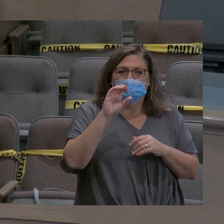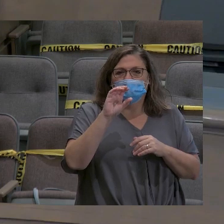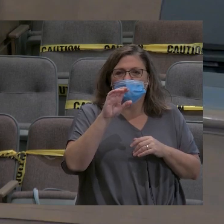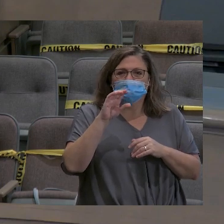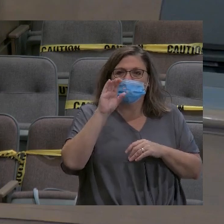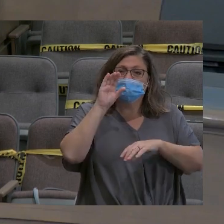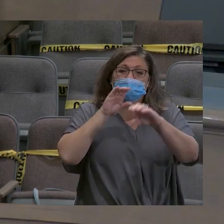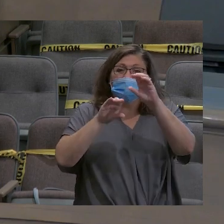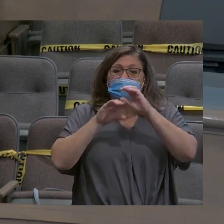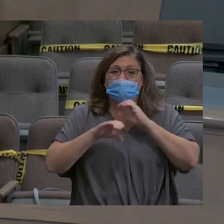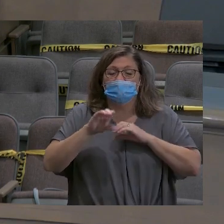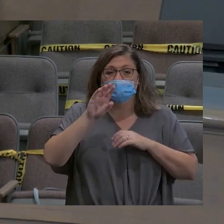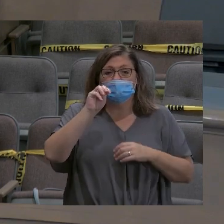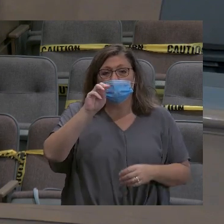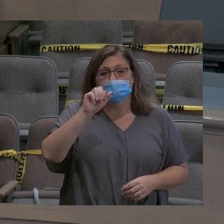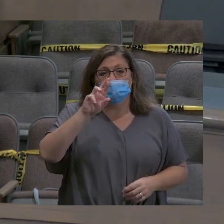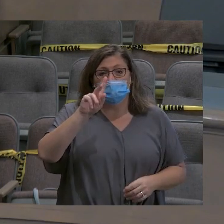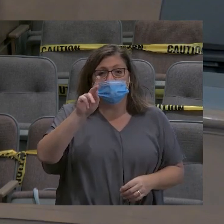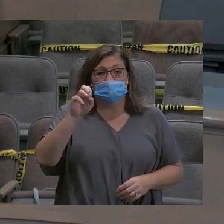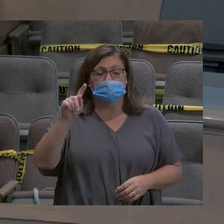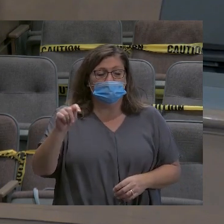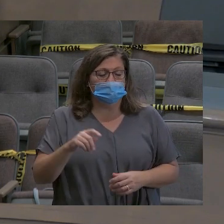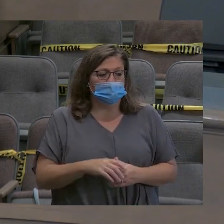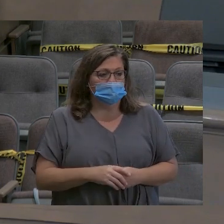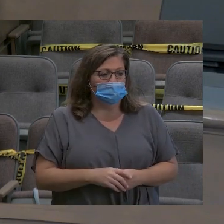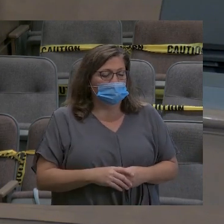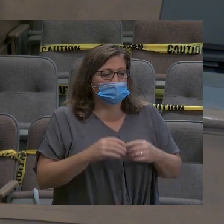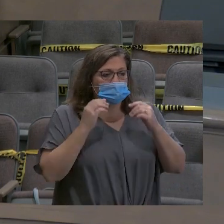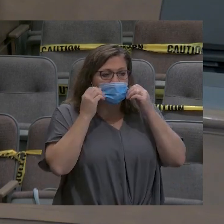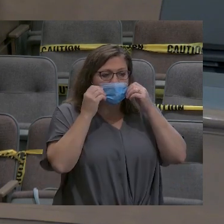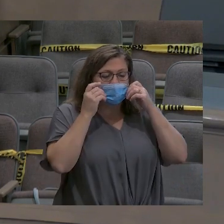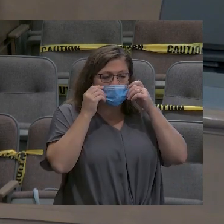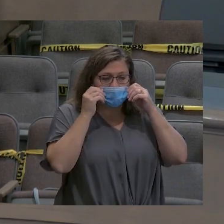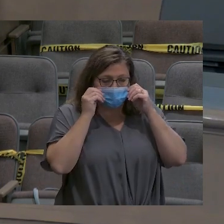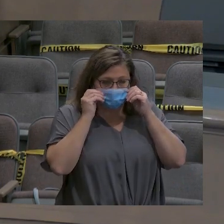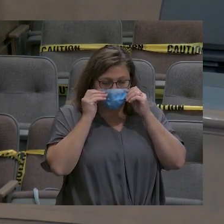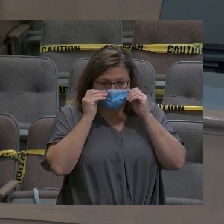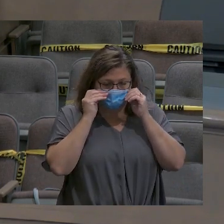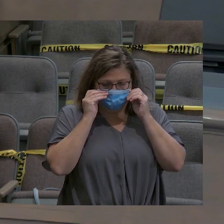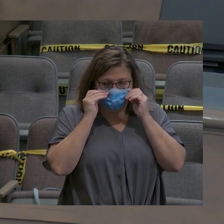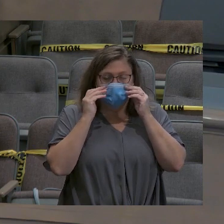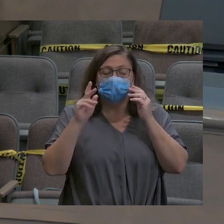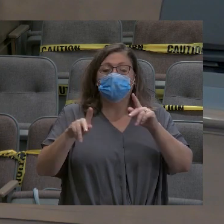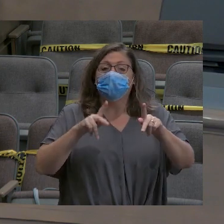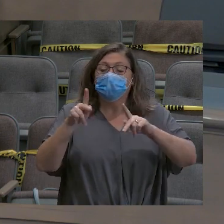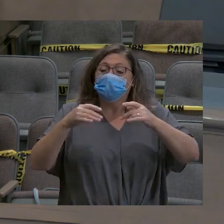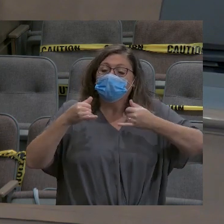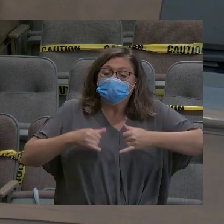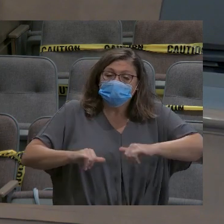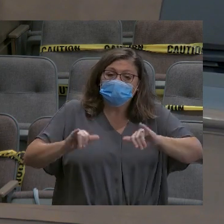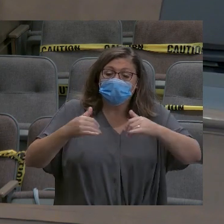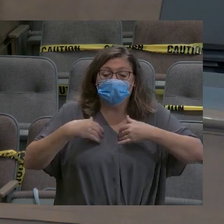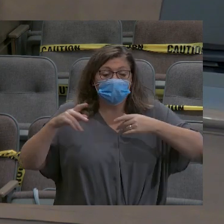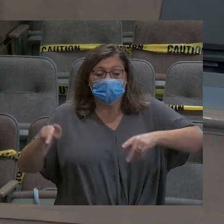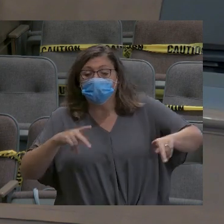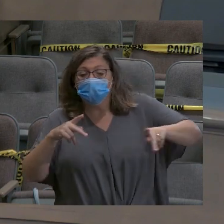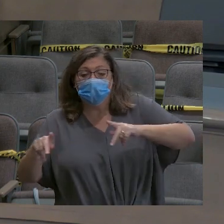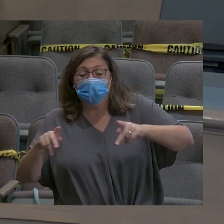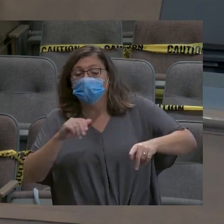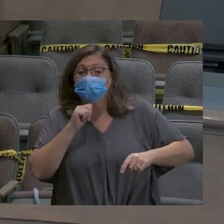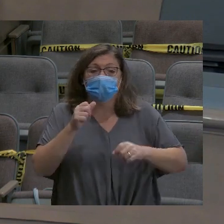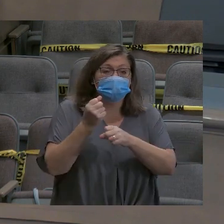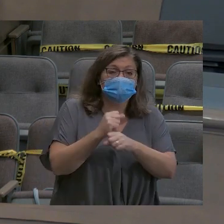by bringing a lot of people together at parties or different events that frankly are not safe?